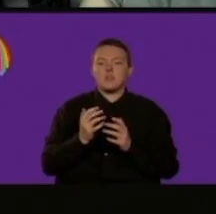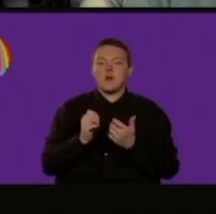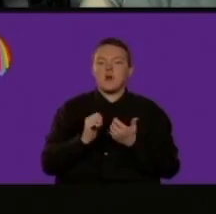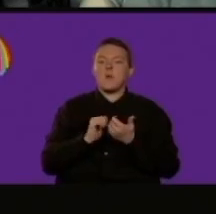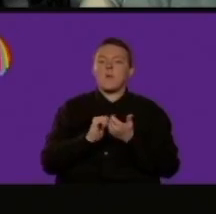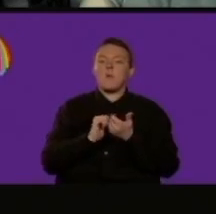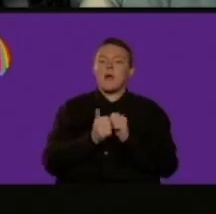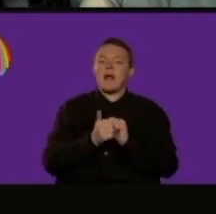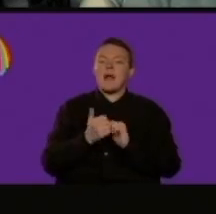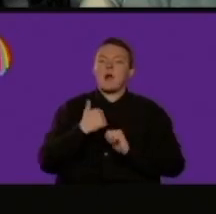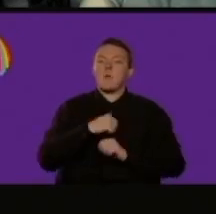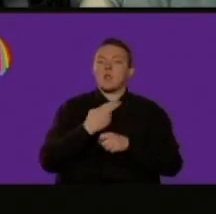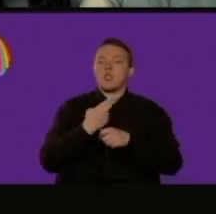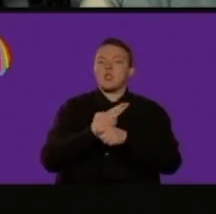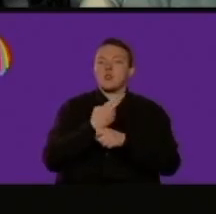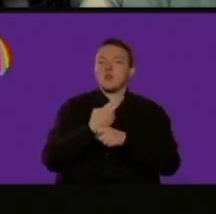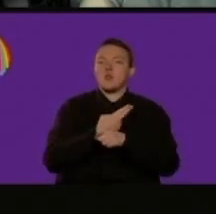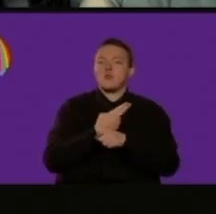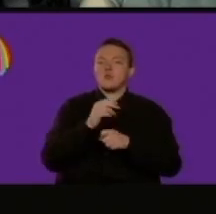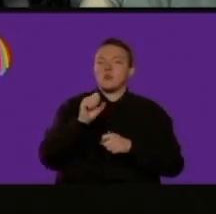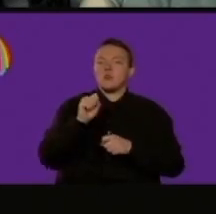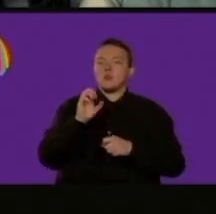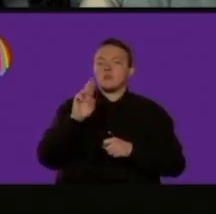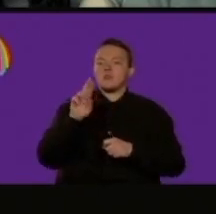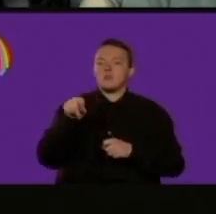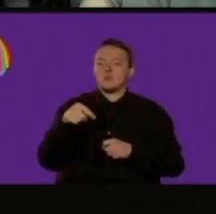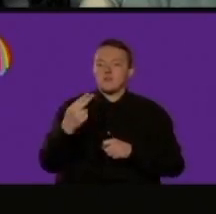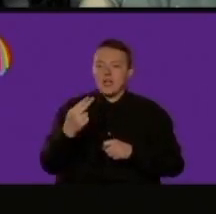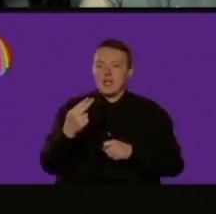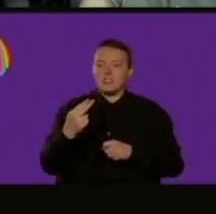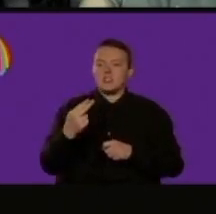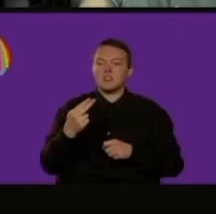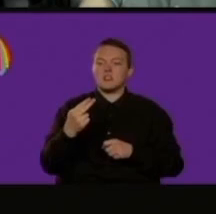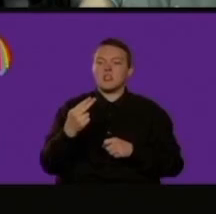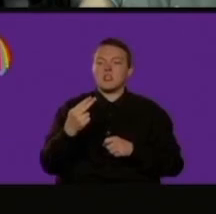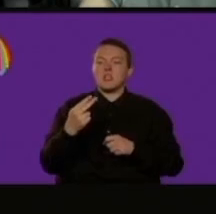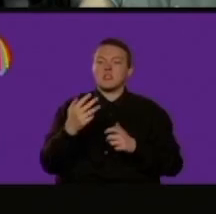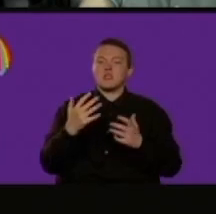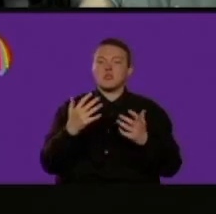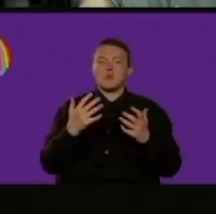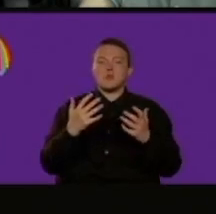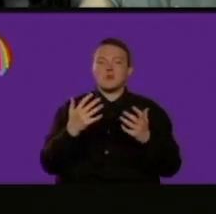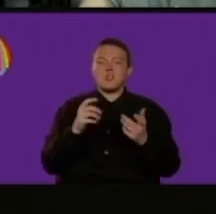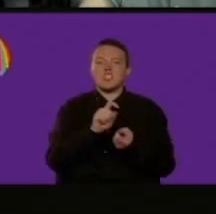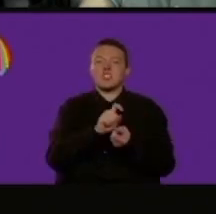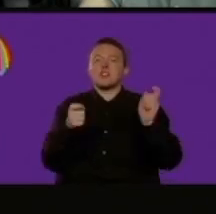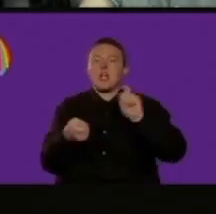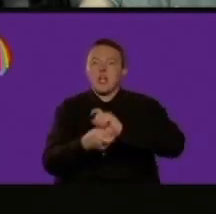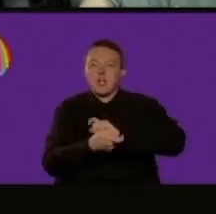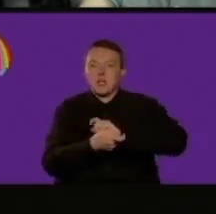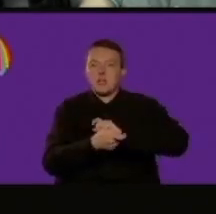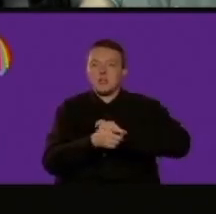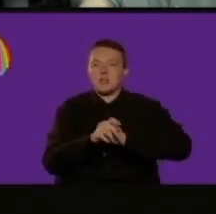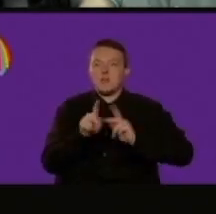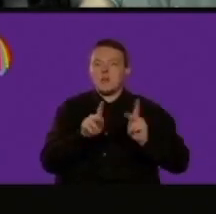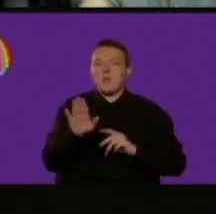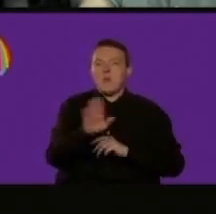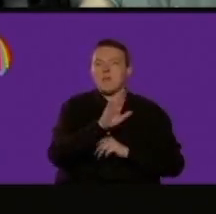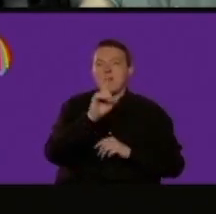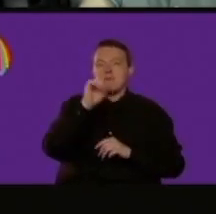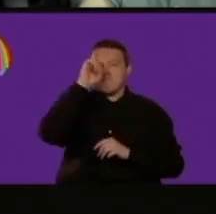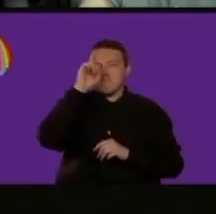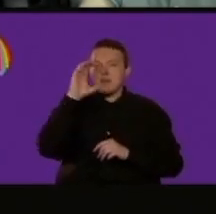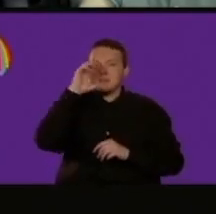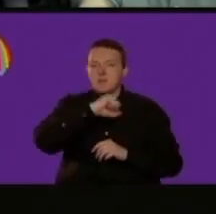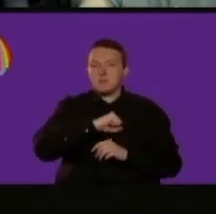for students to perform a project in according to the time that you have available? We work in